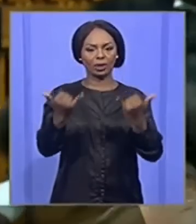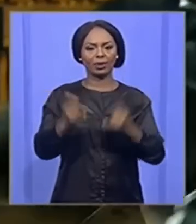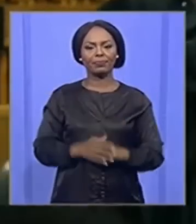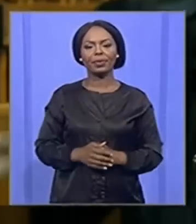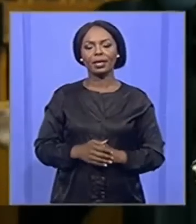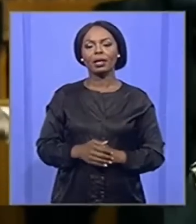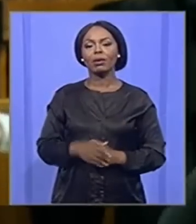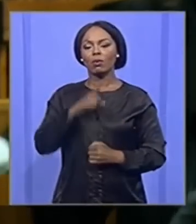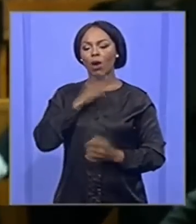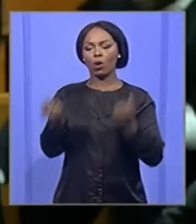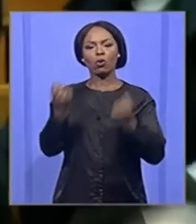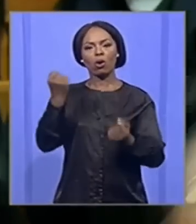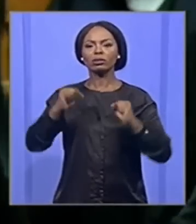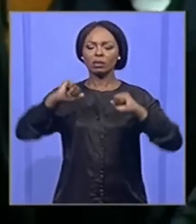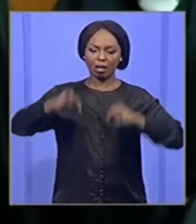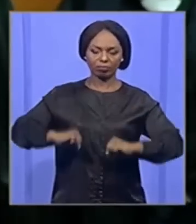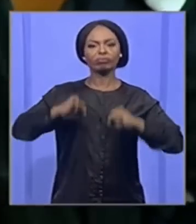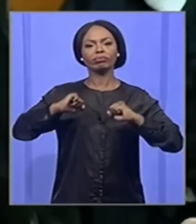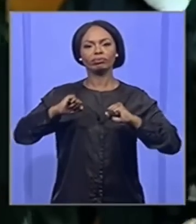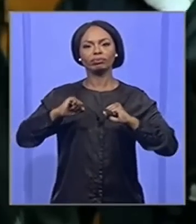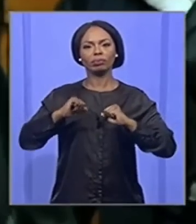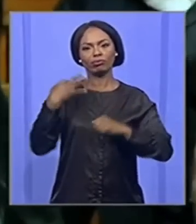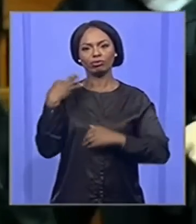ke lekgotla la dinyewe.